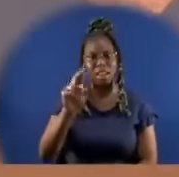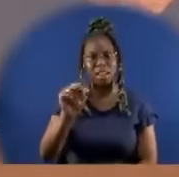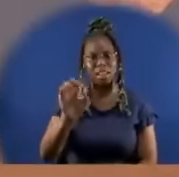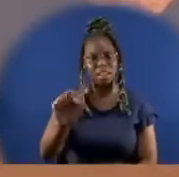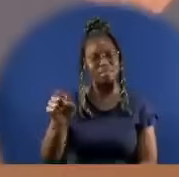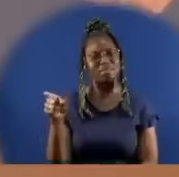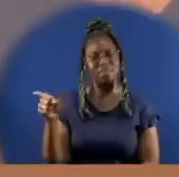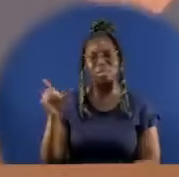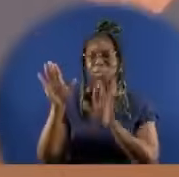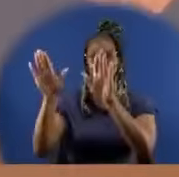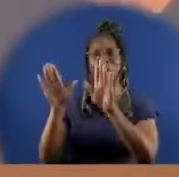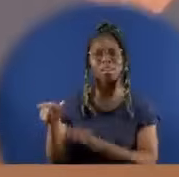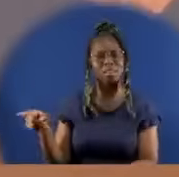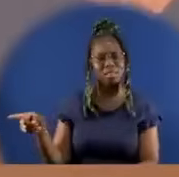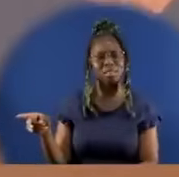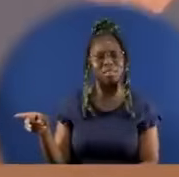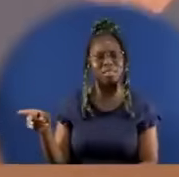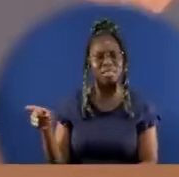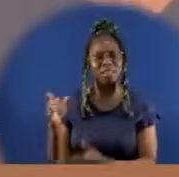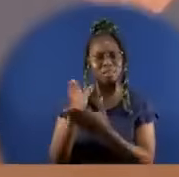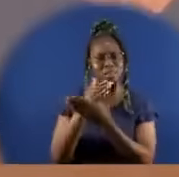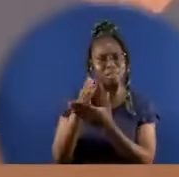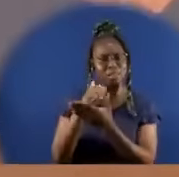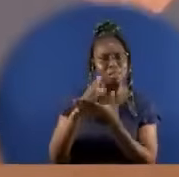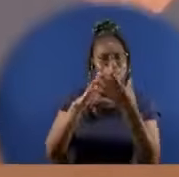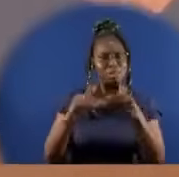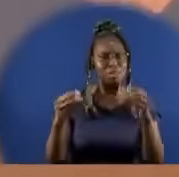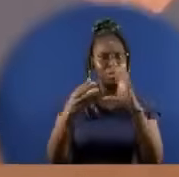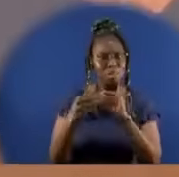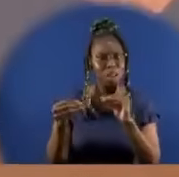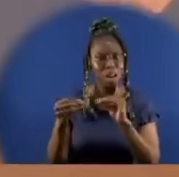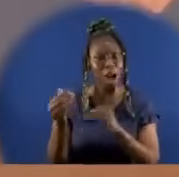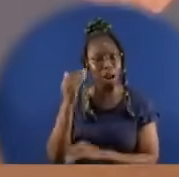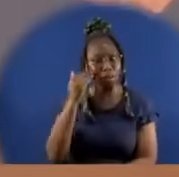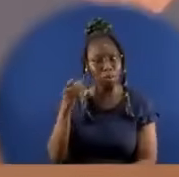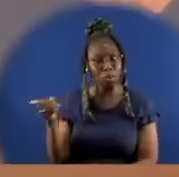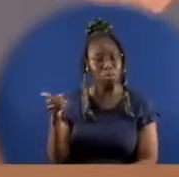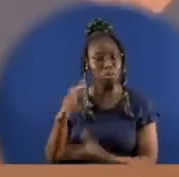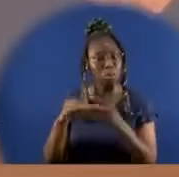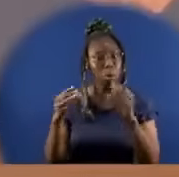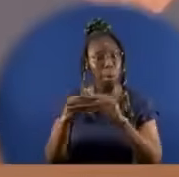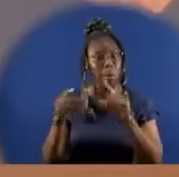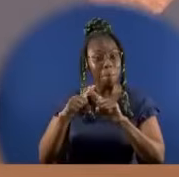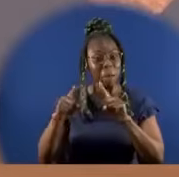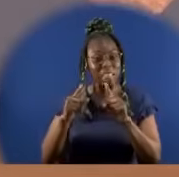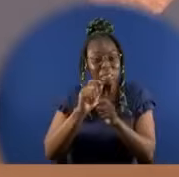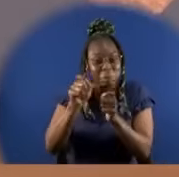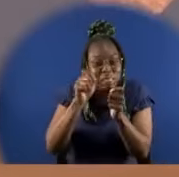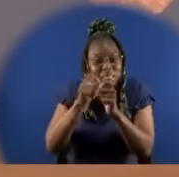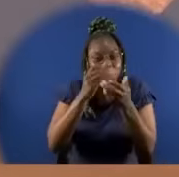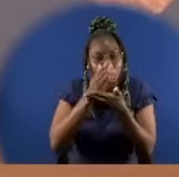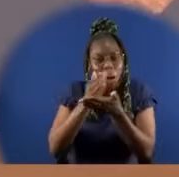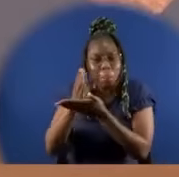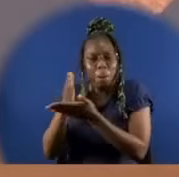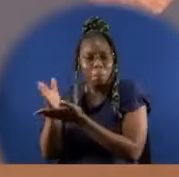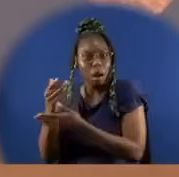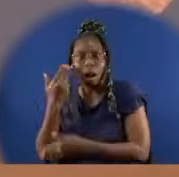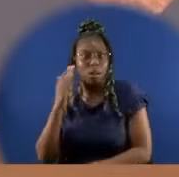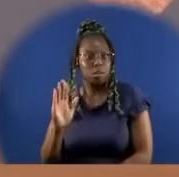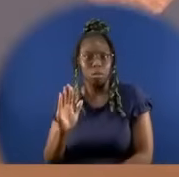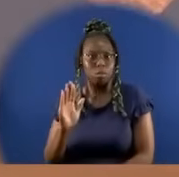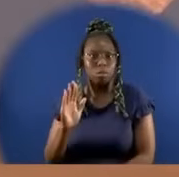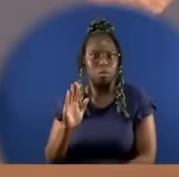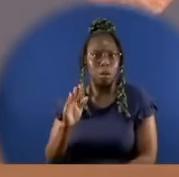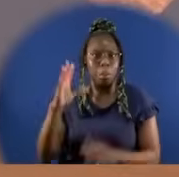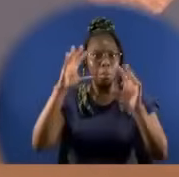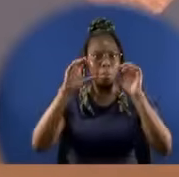Haynes amazed me. He started sharing a story that I knew of already, but I didn't know parts of it. He told the story about how the former president, Donald J.